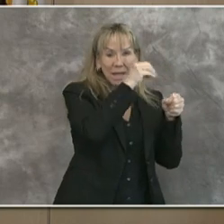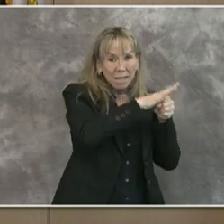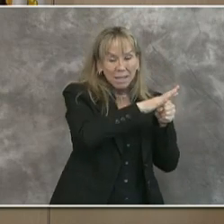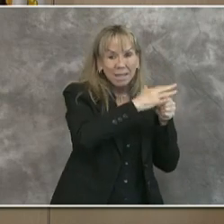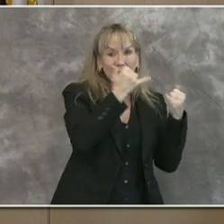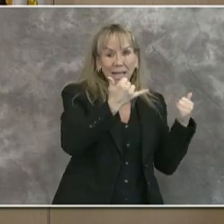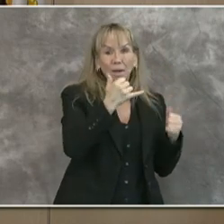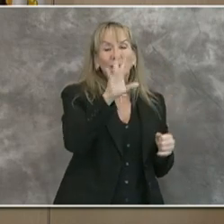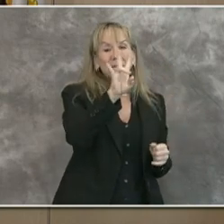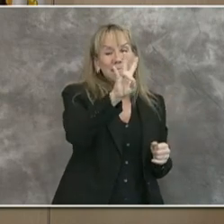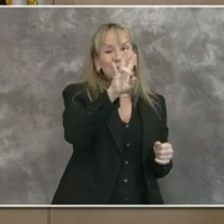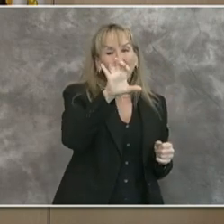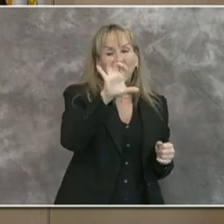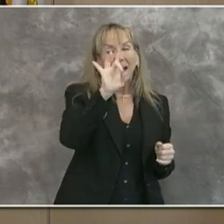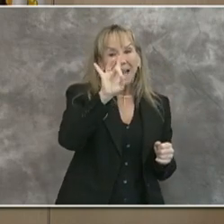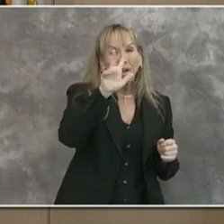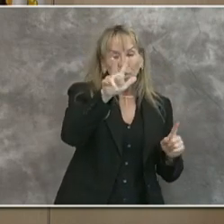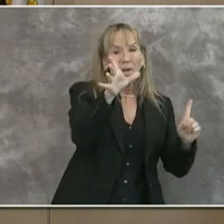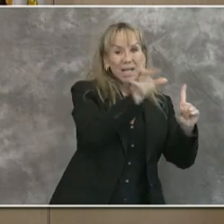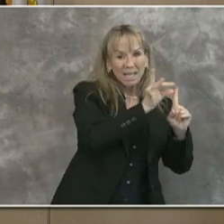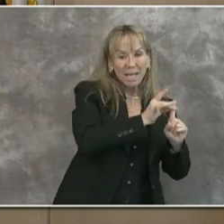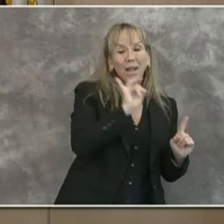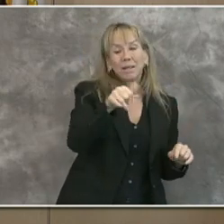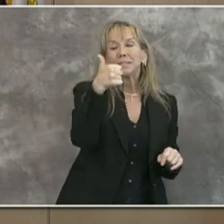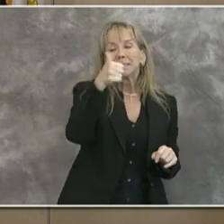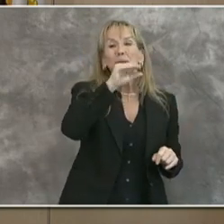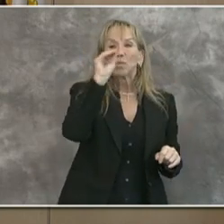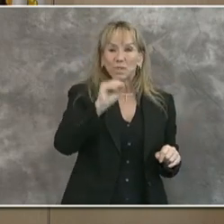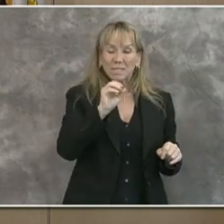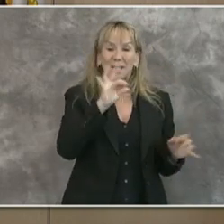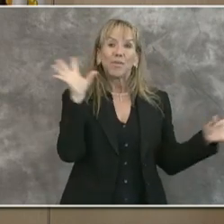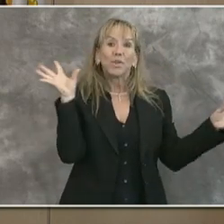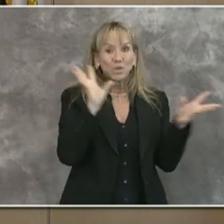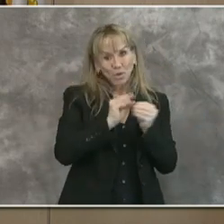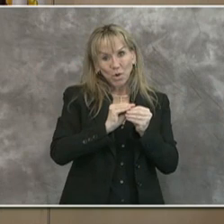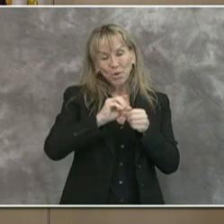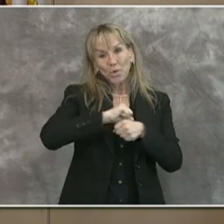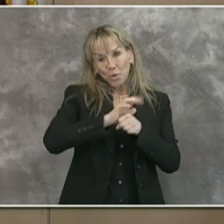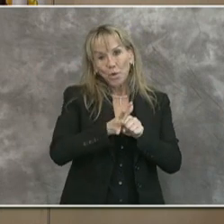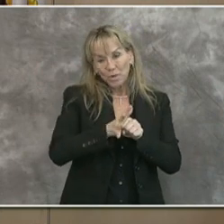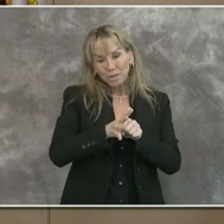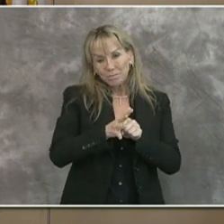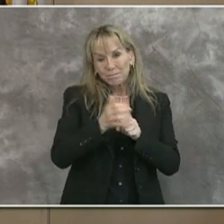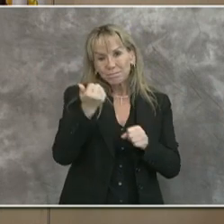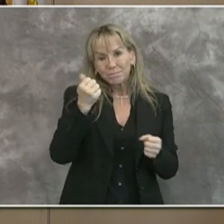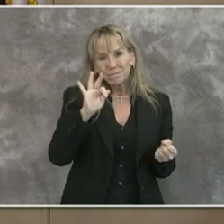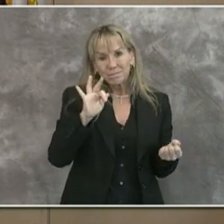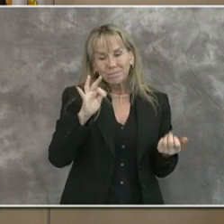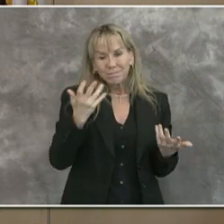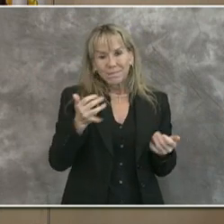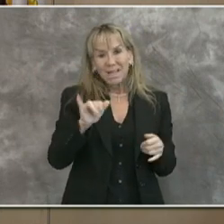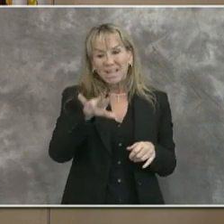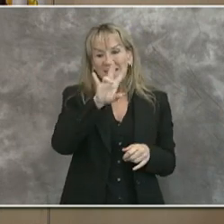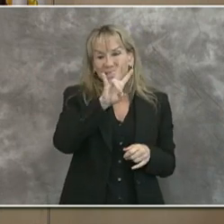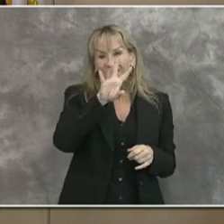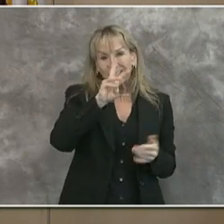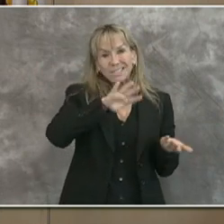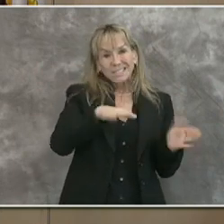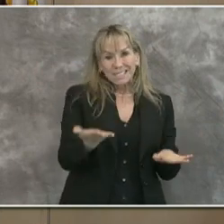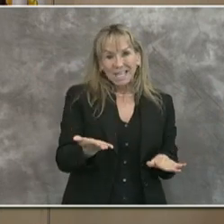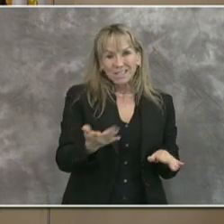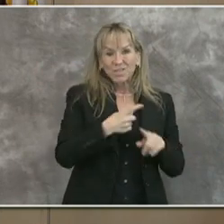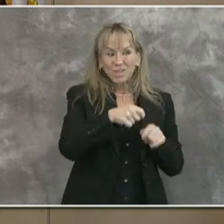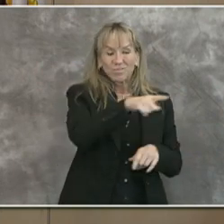at 783, which is 10% of the total COVID-19 positive cases, and includes 76